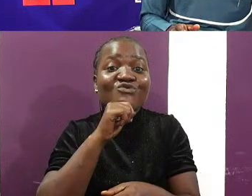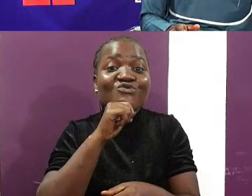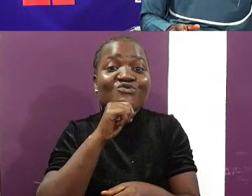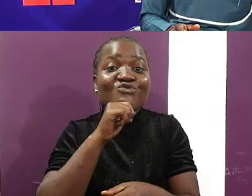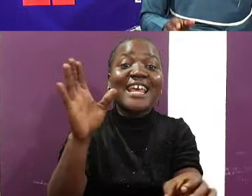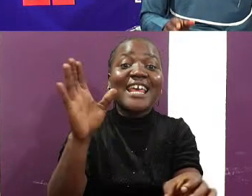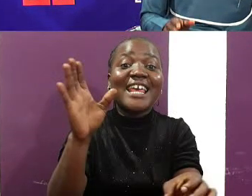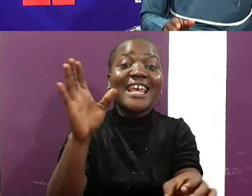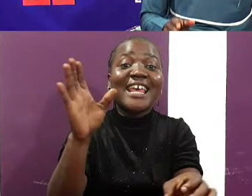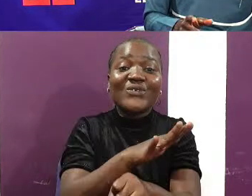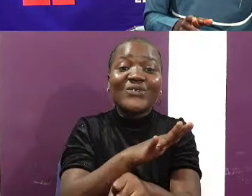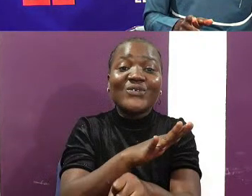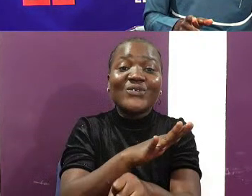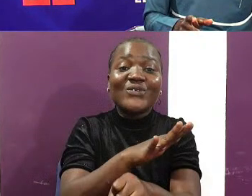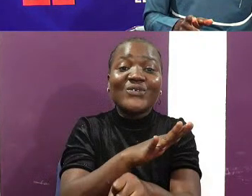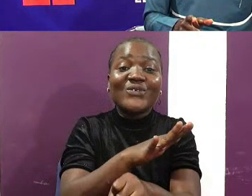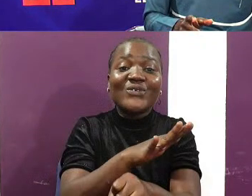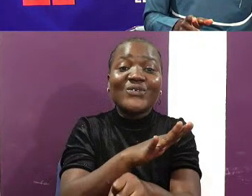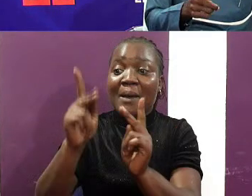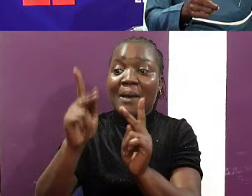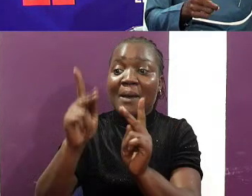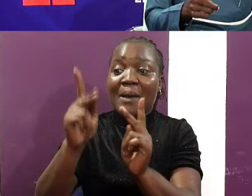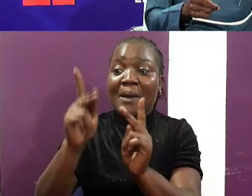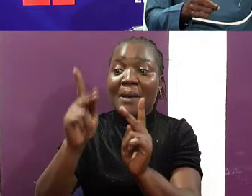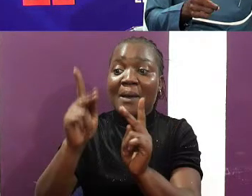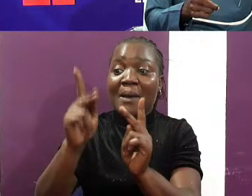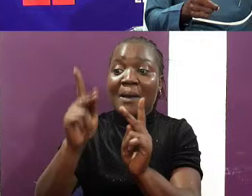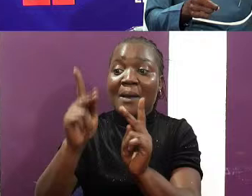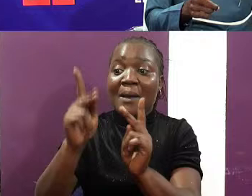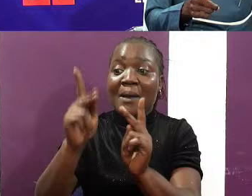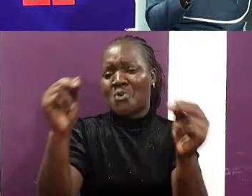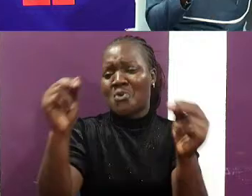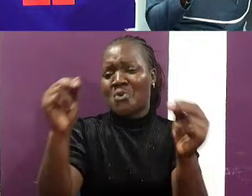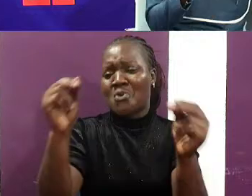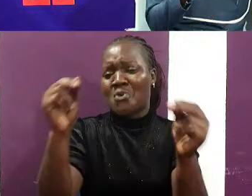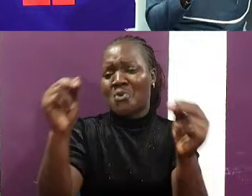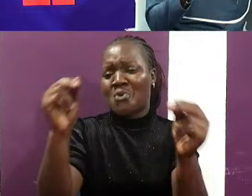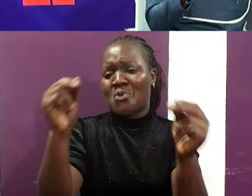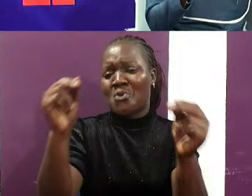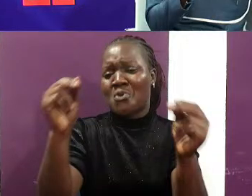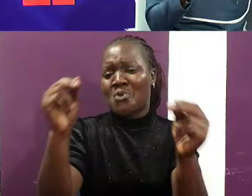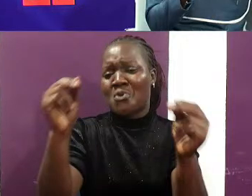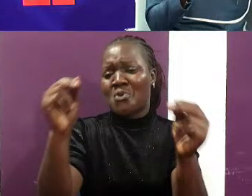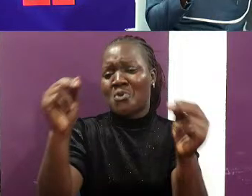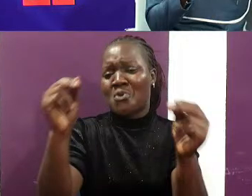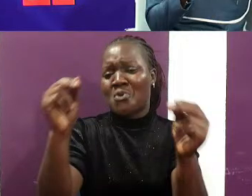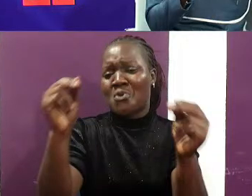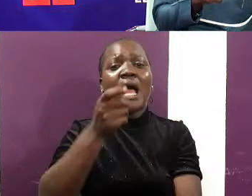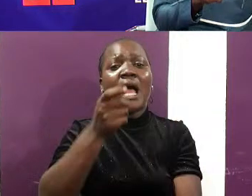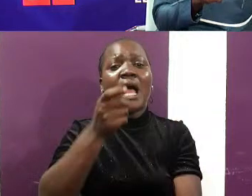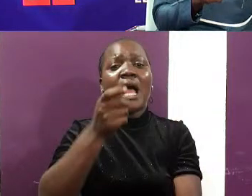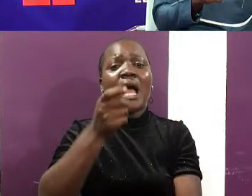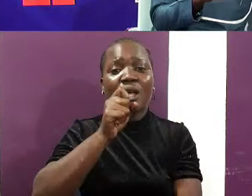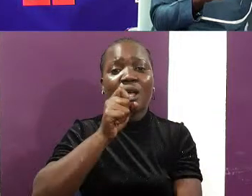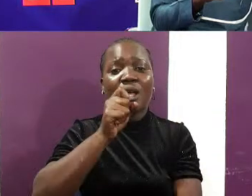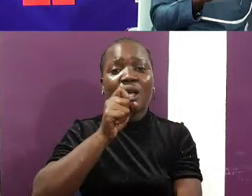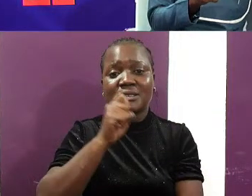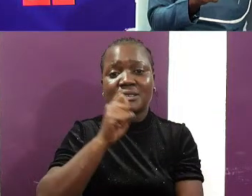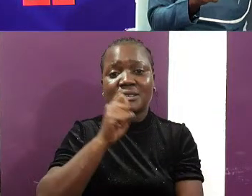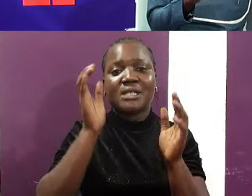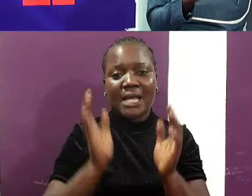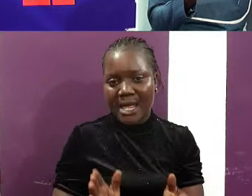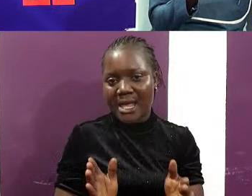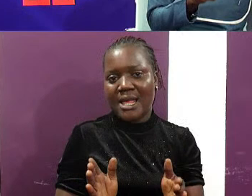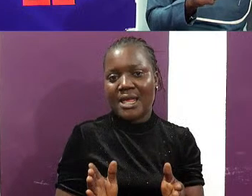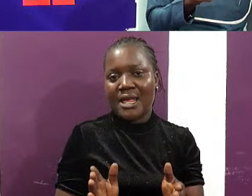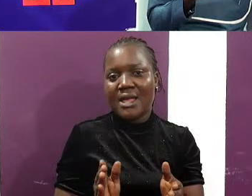hey, nkofu ye twen speaker no. Mo ya che dodo enti we die mani age de oka no pa. Now so I